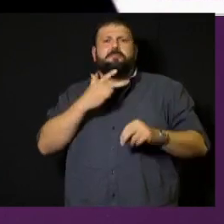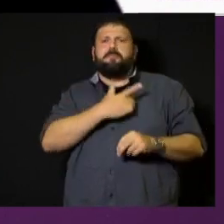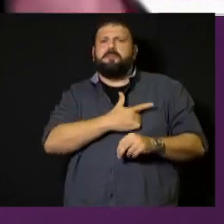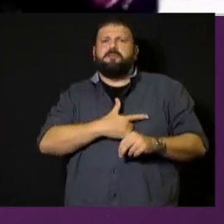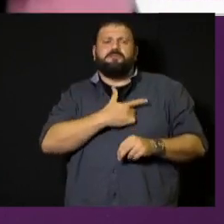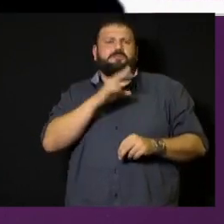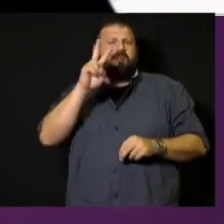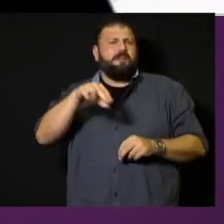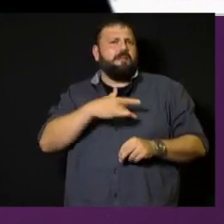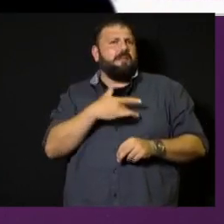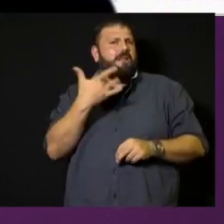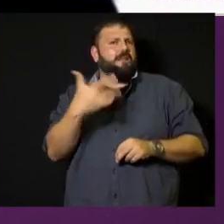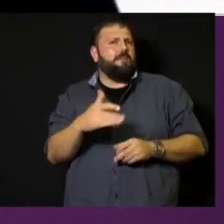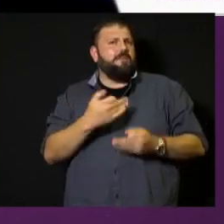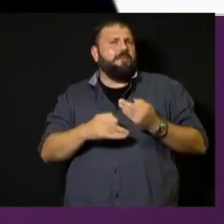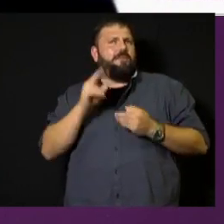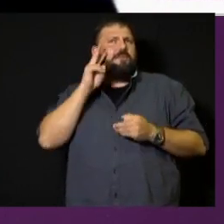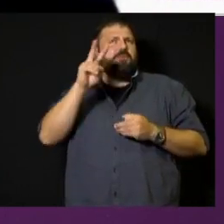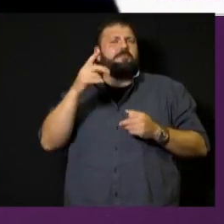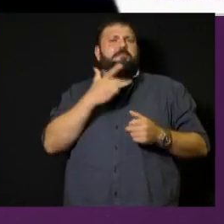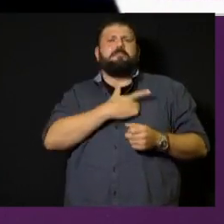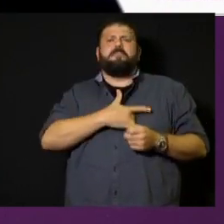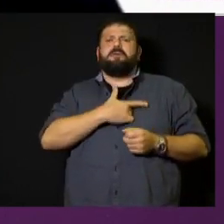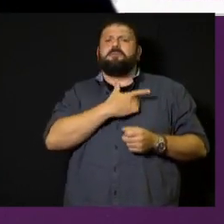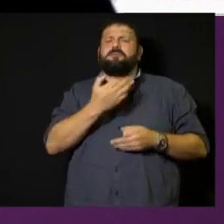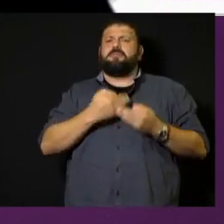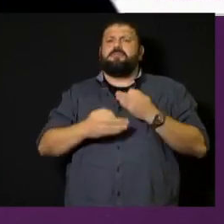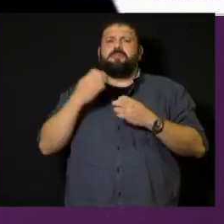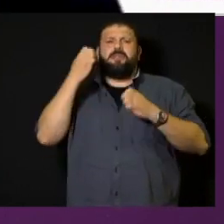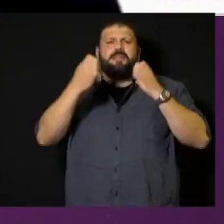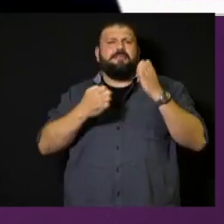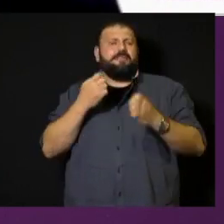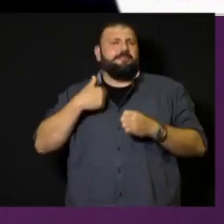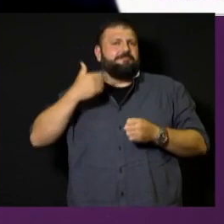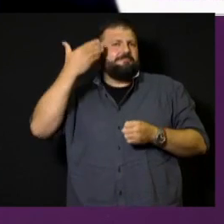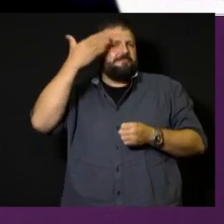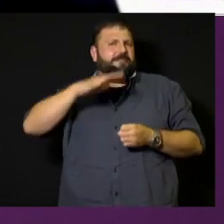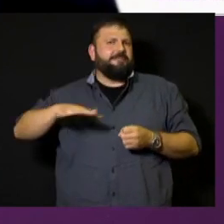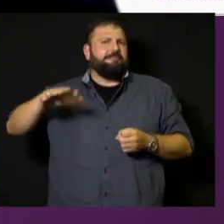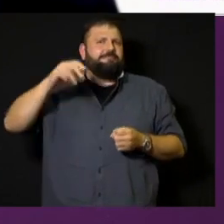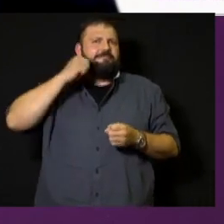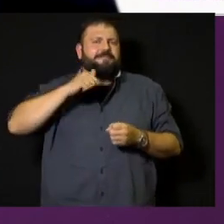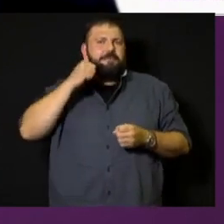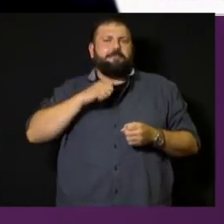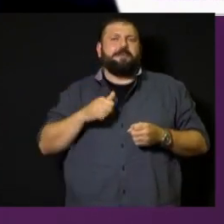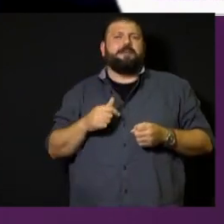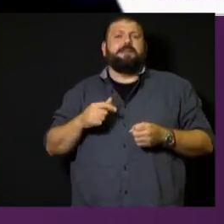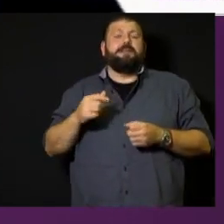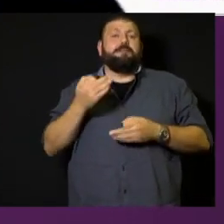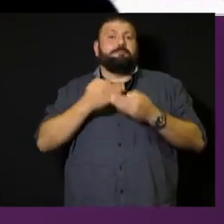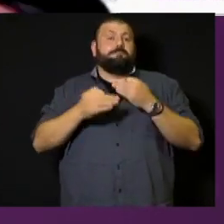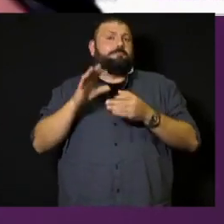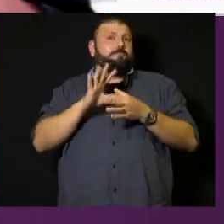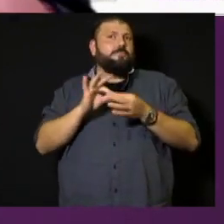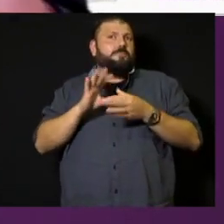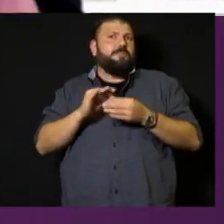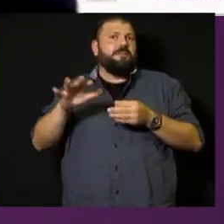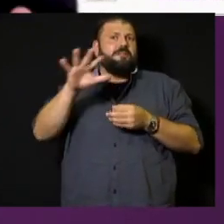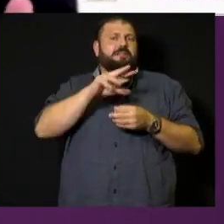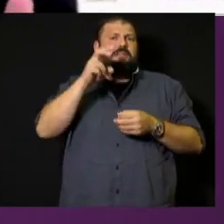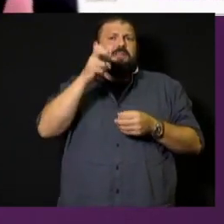his lifestyles. If I say I fell in love with Pepe, you know how Mexicans